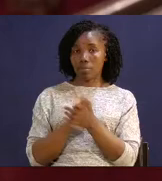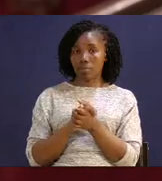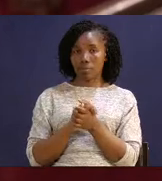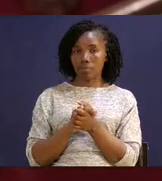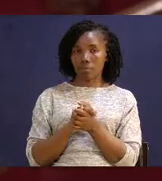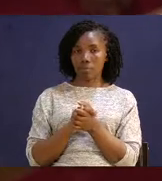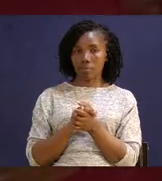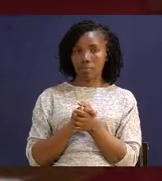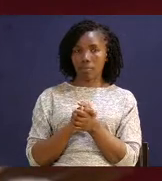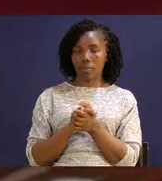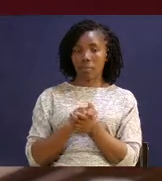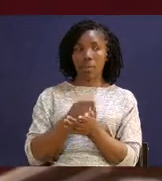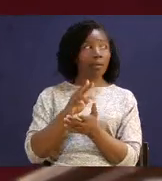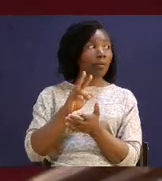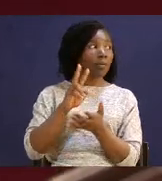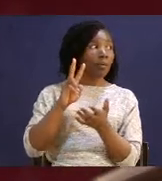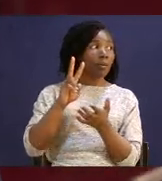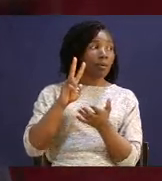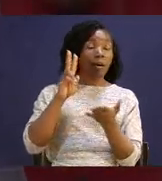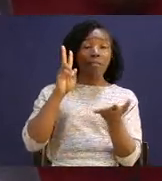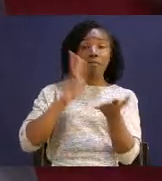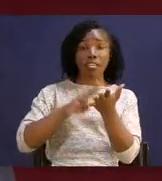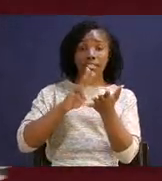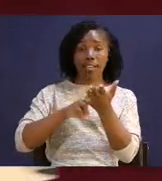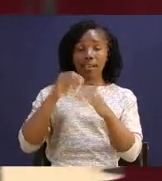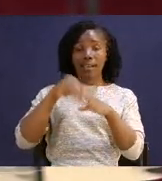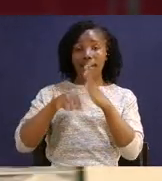Are there visas in Jesus?